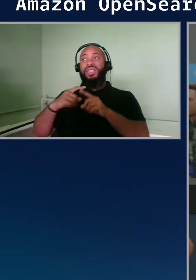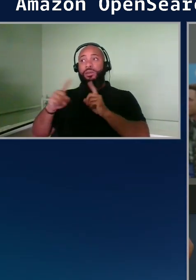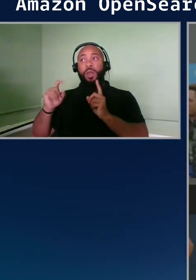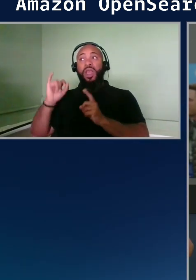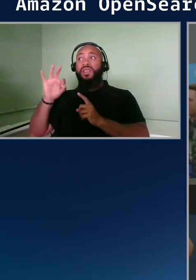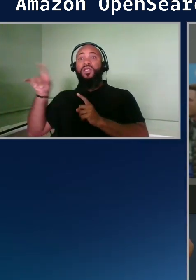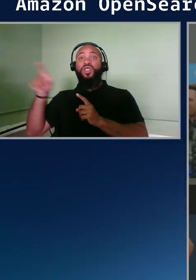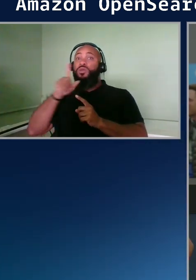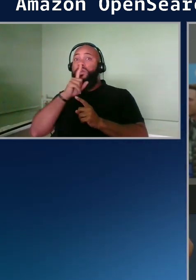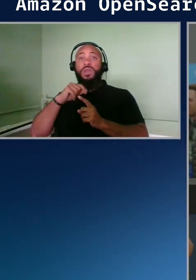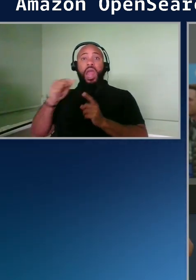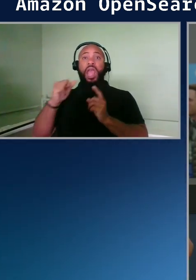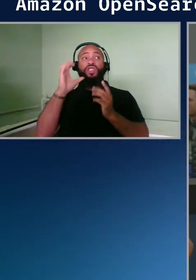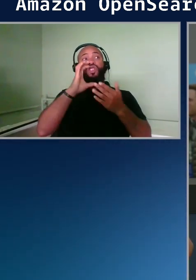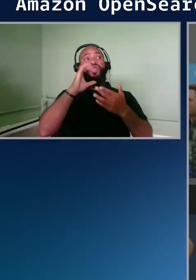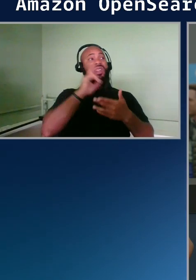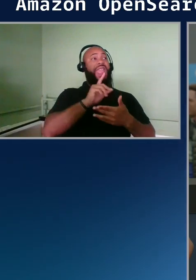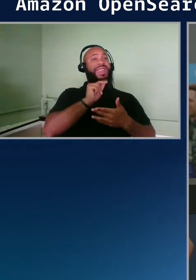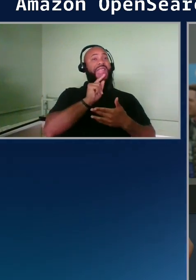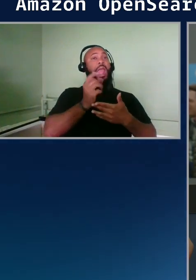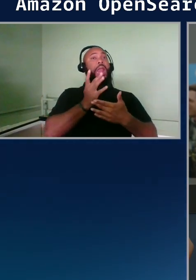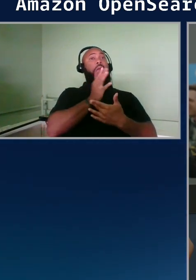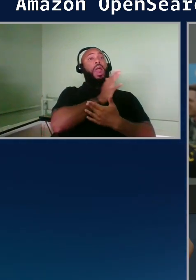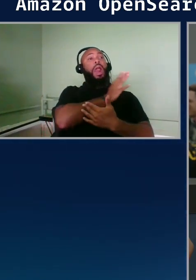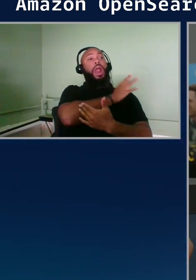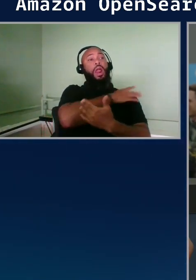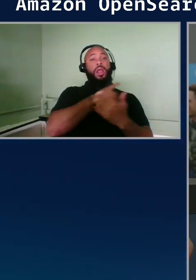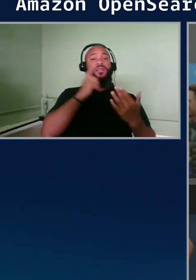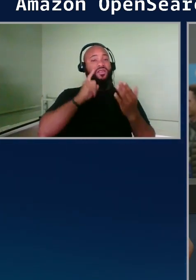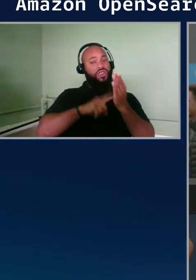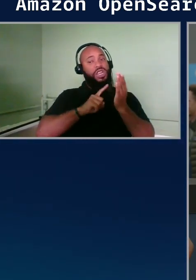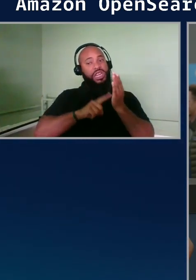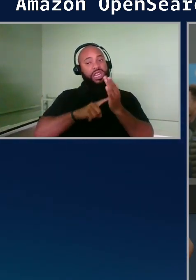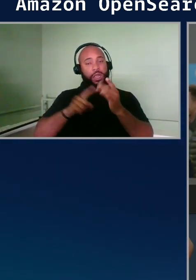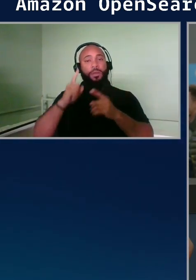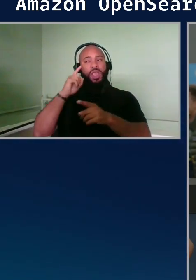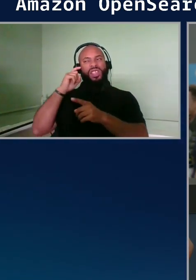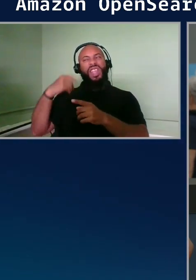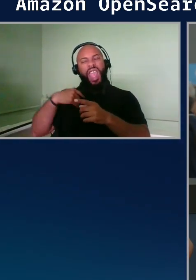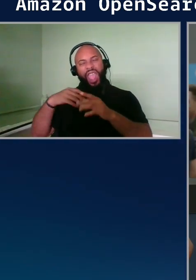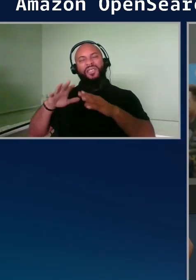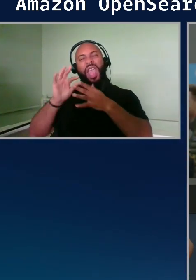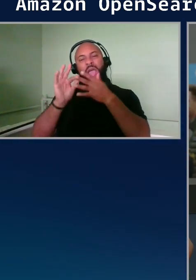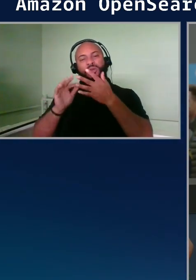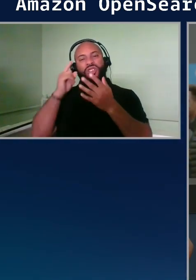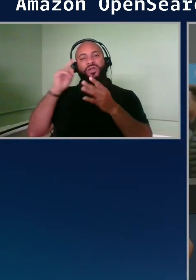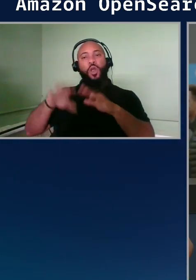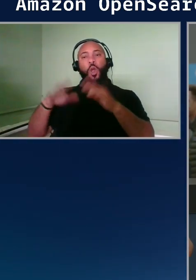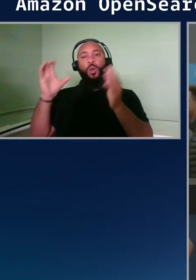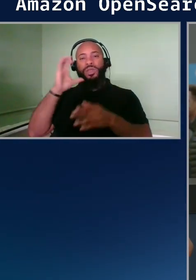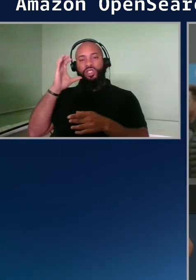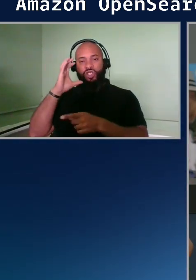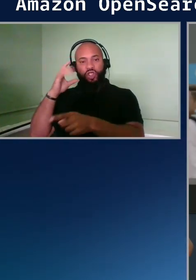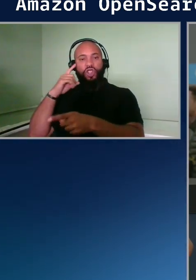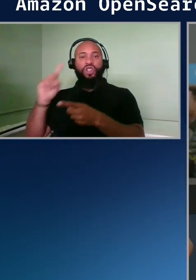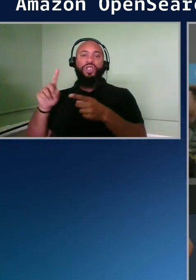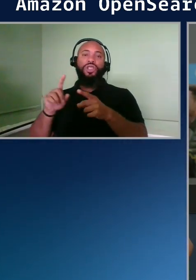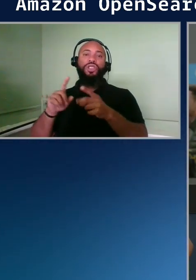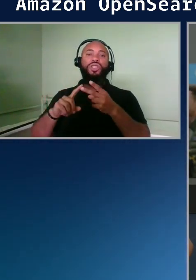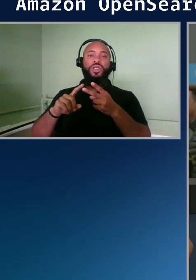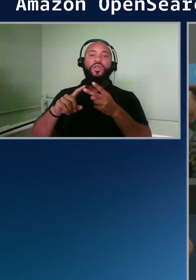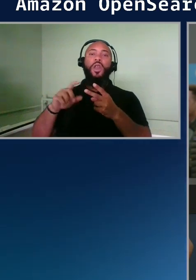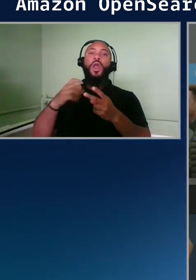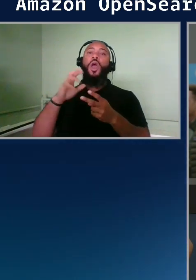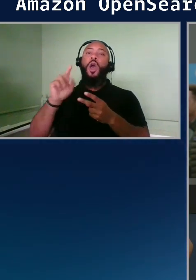time, because there are, you know, options on OpenSearch for different storage tiers, such as UltraWarm, and the S3 zero-ETL integration